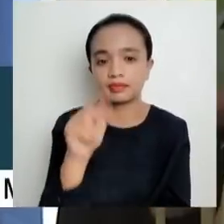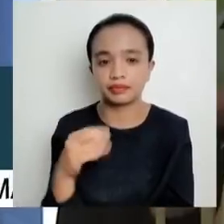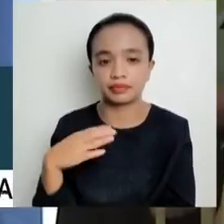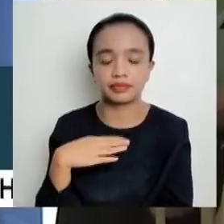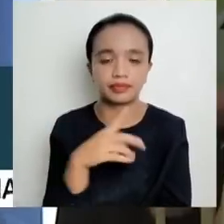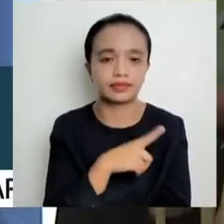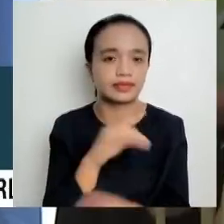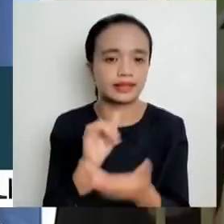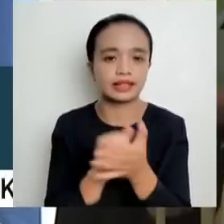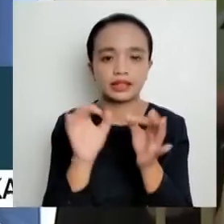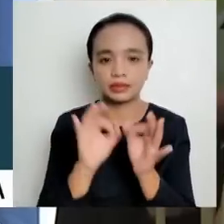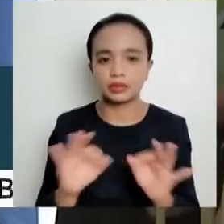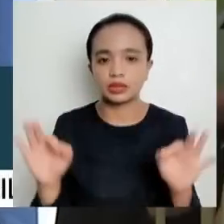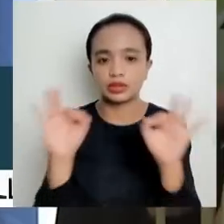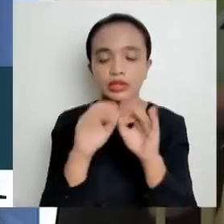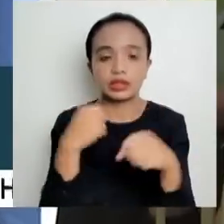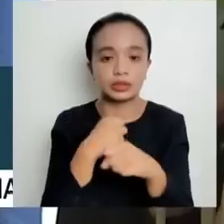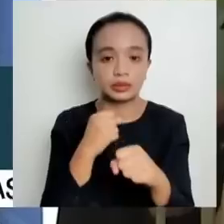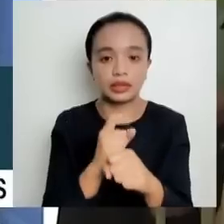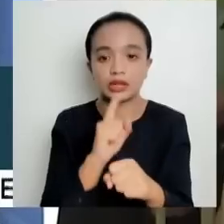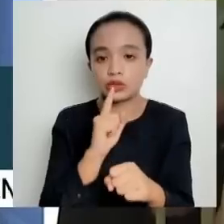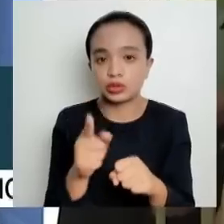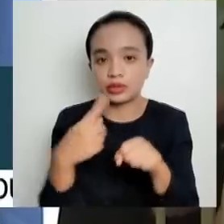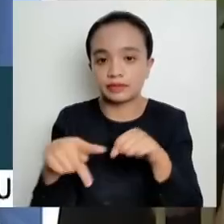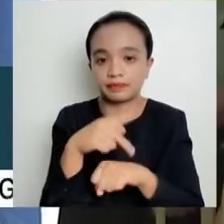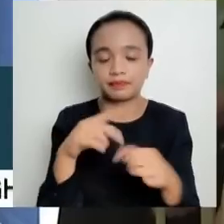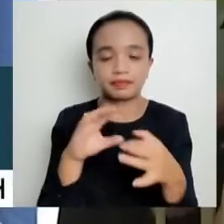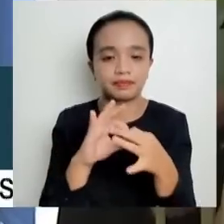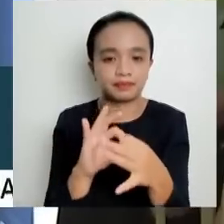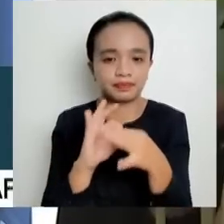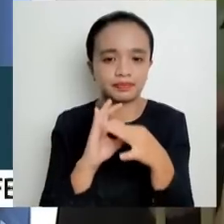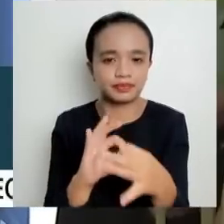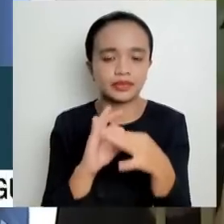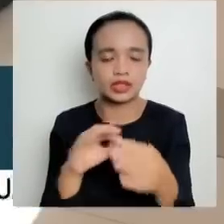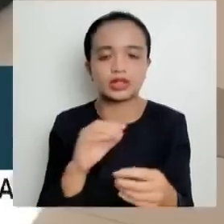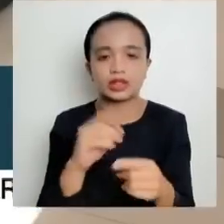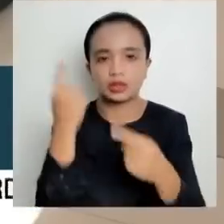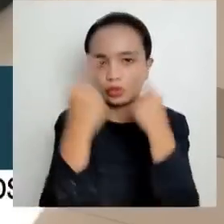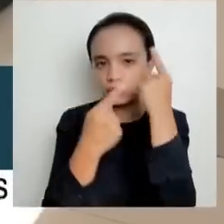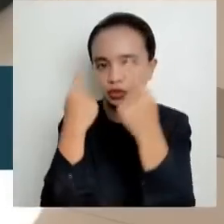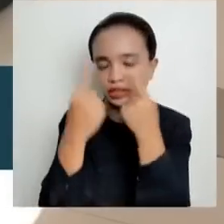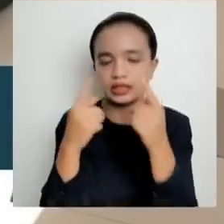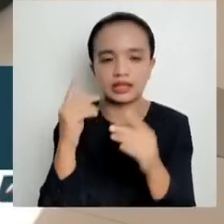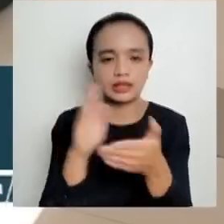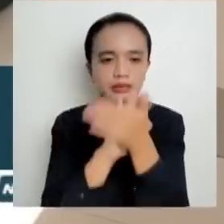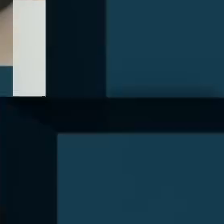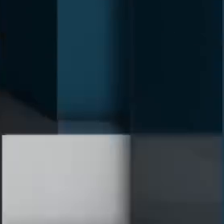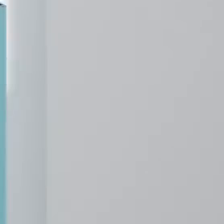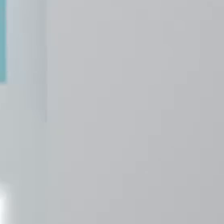essential to ensure the country's engagement in dialogues concerning peace and stability.